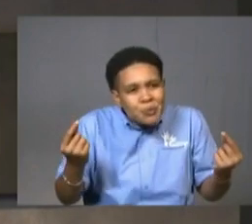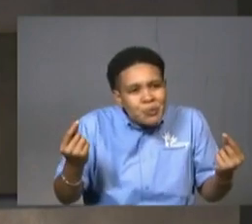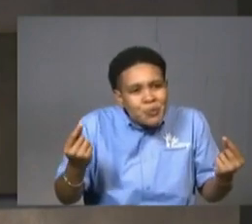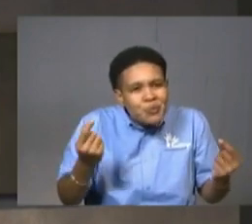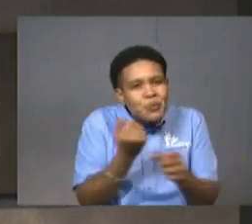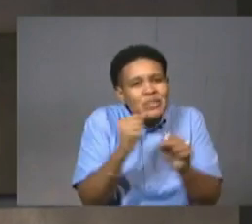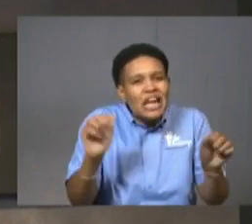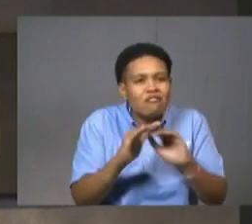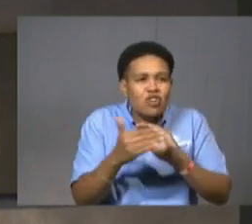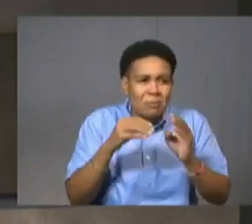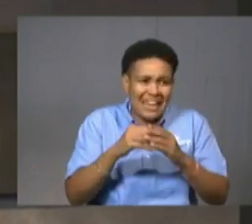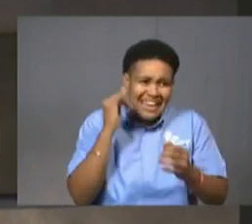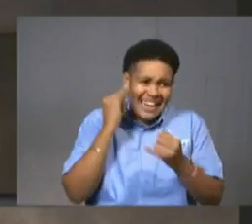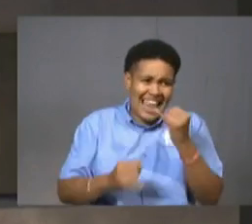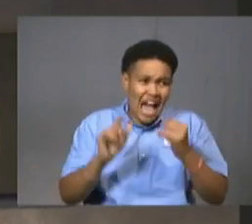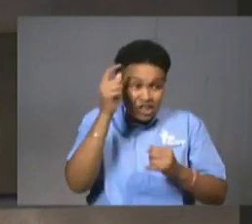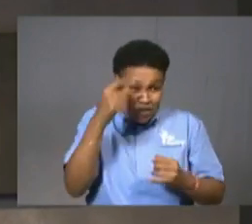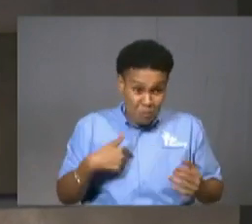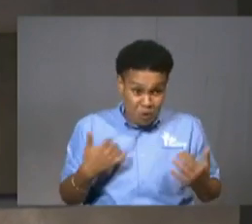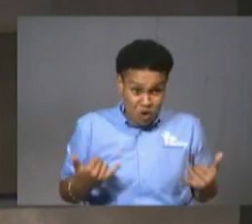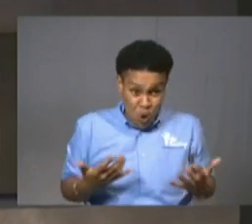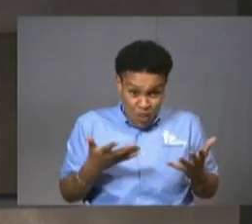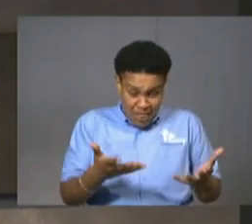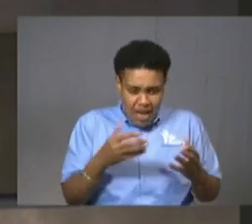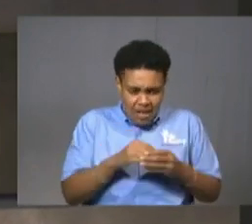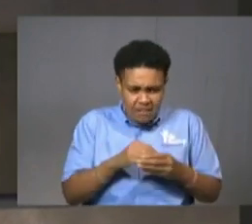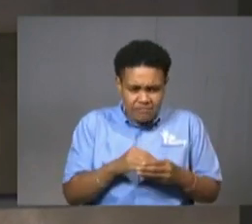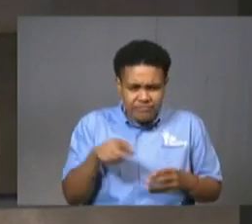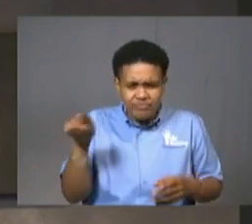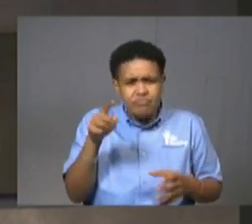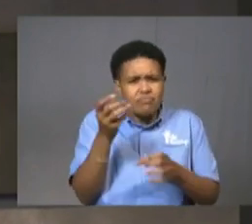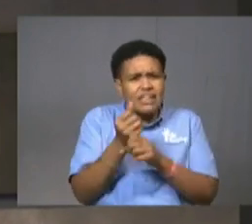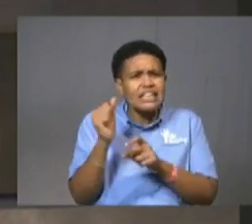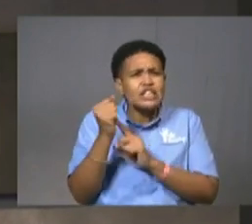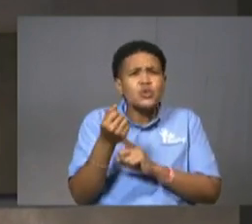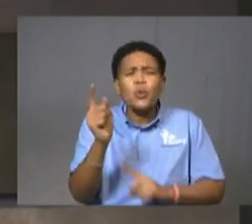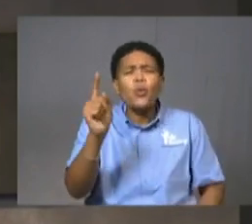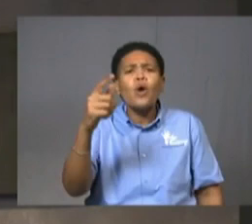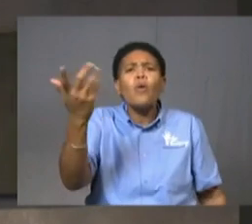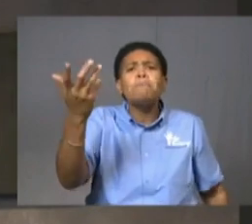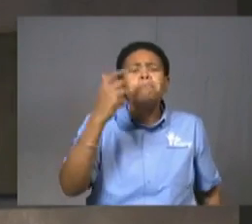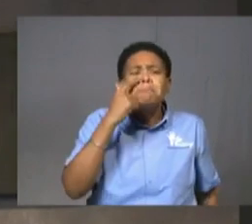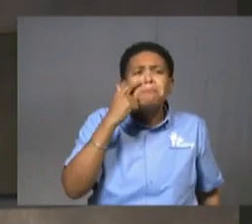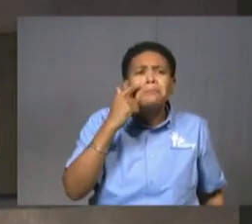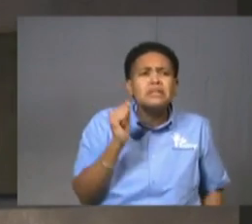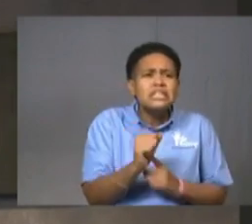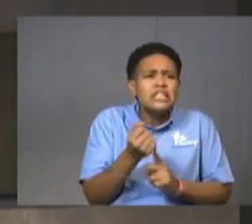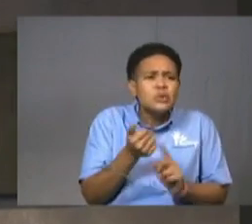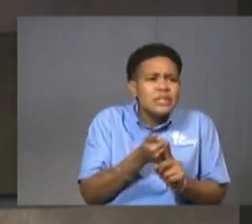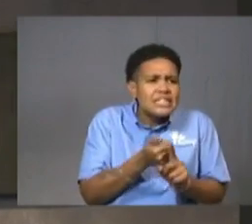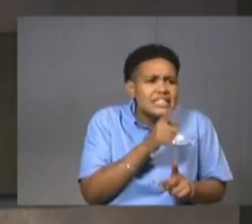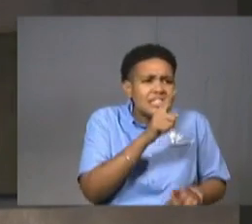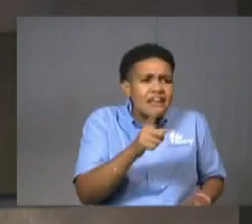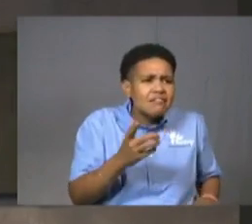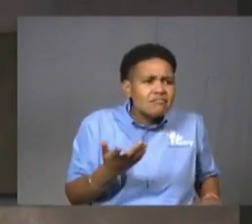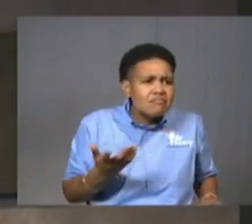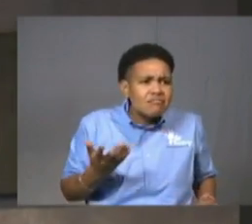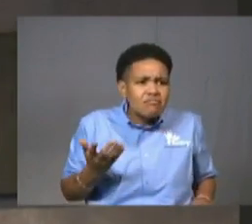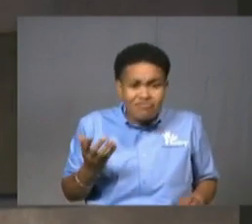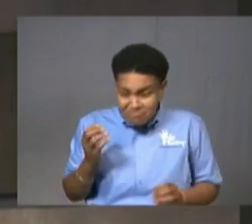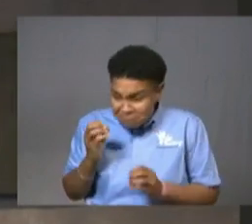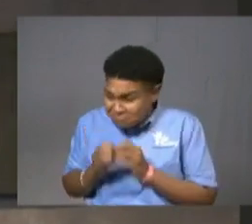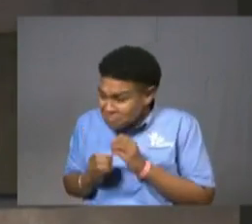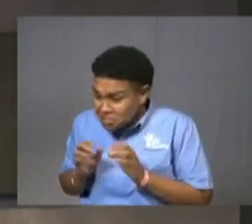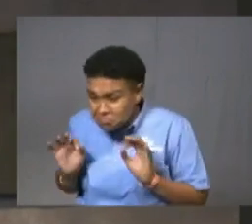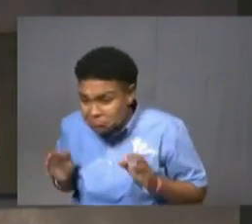In this last government that we're in now, they inherited a situation where the situation had been righted.